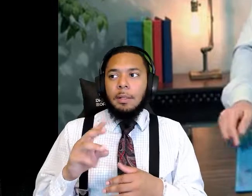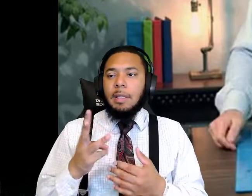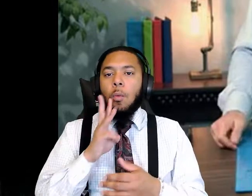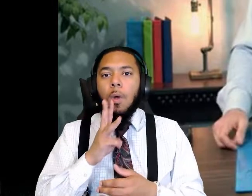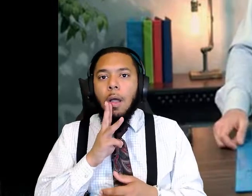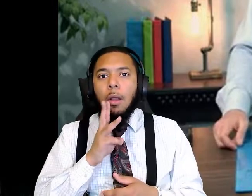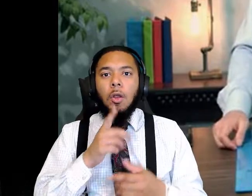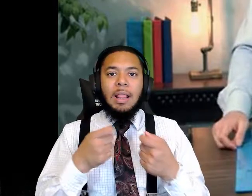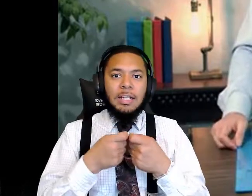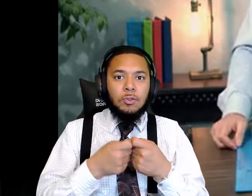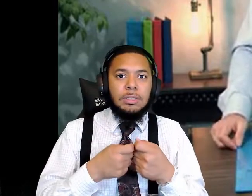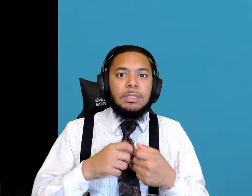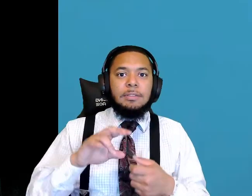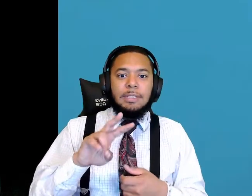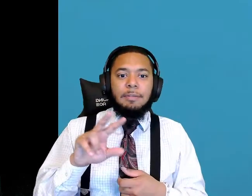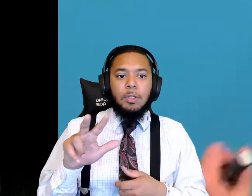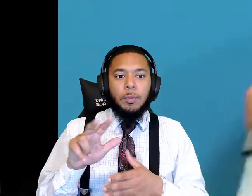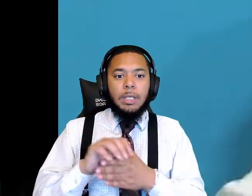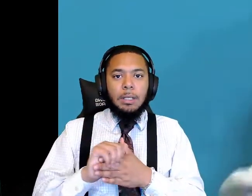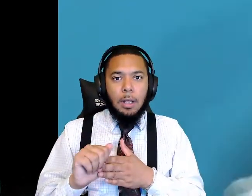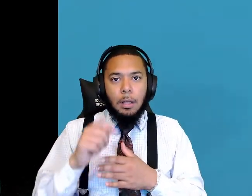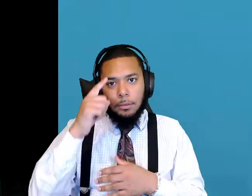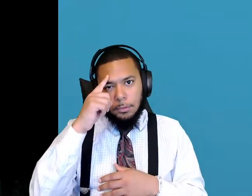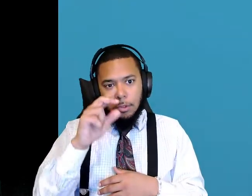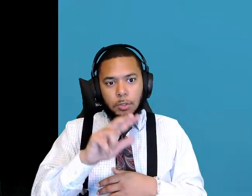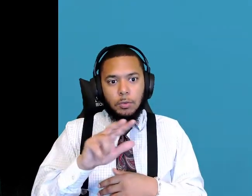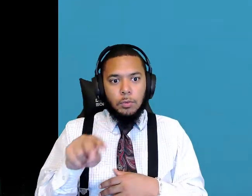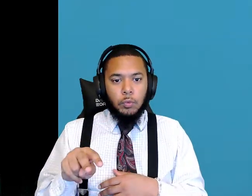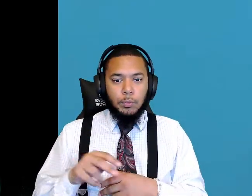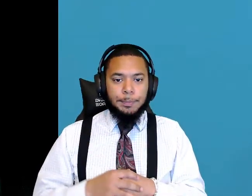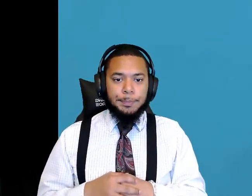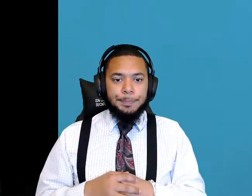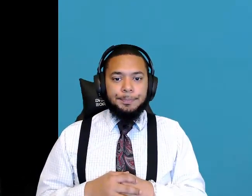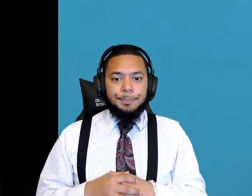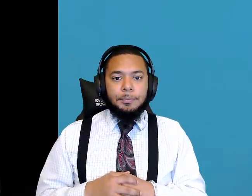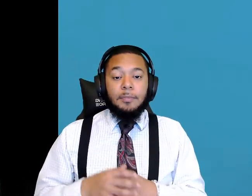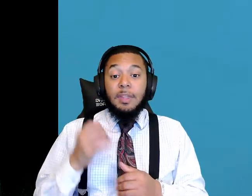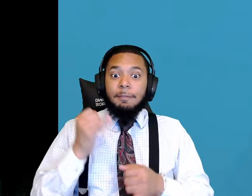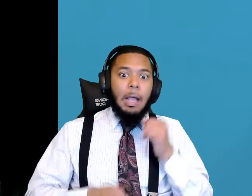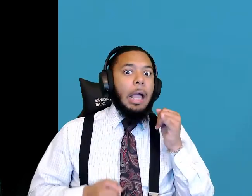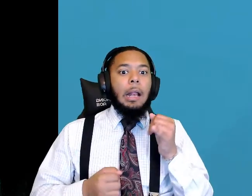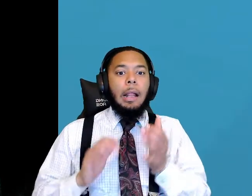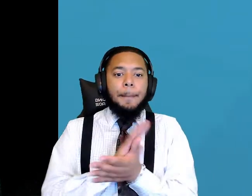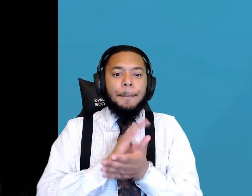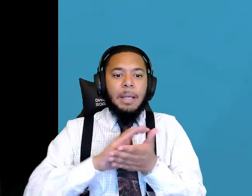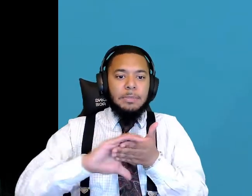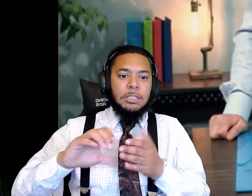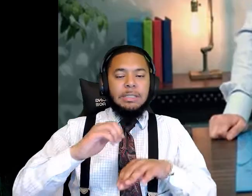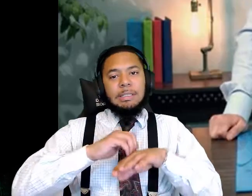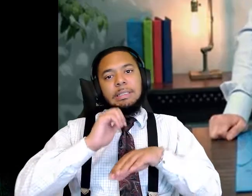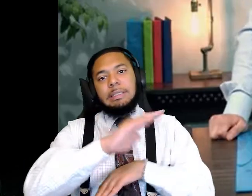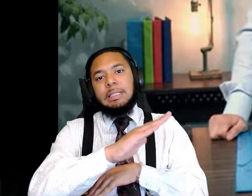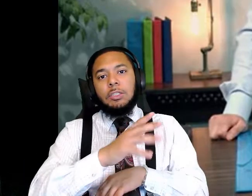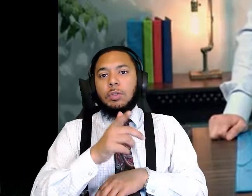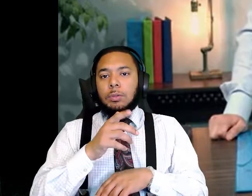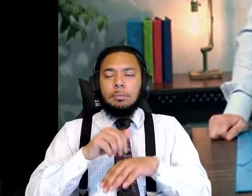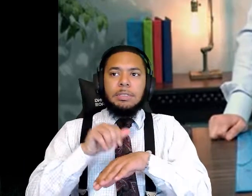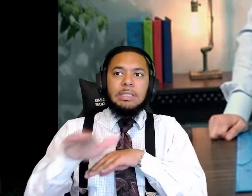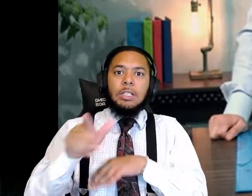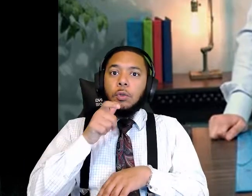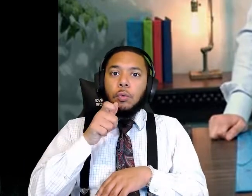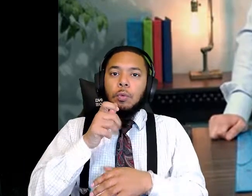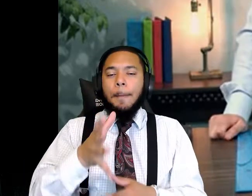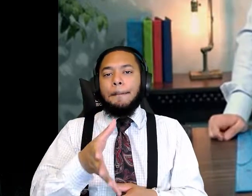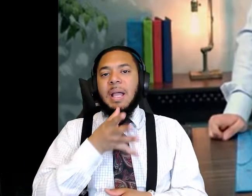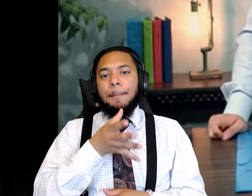of $73.32. And then finally, paper check. Sent it to Mom. I owed Mom